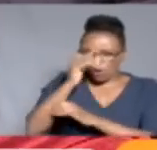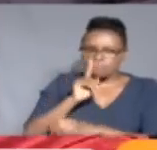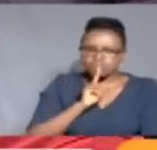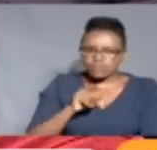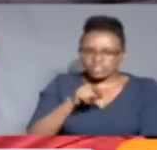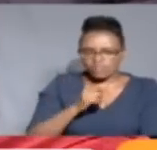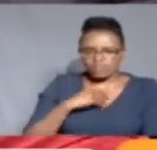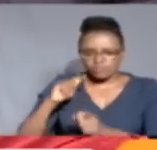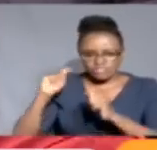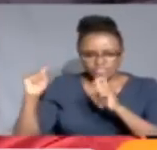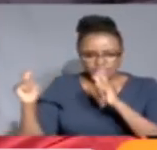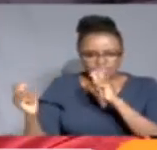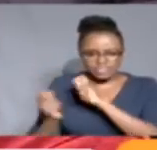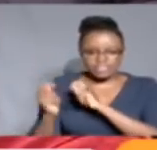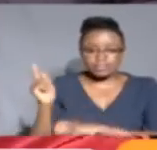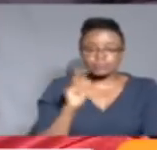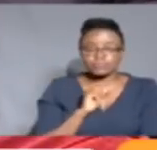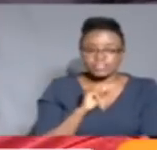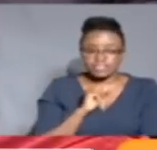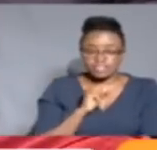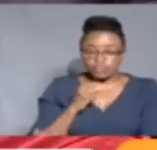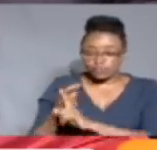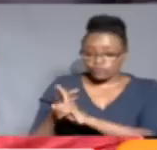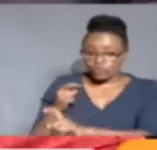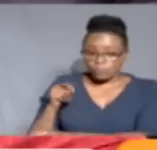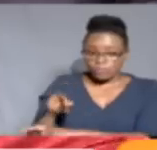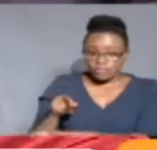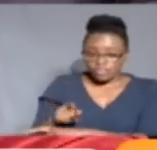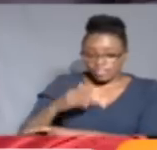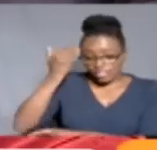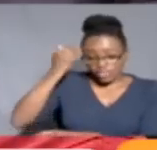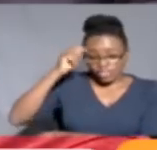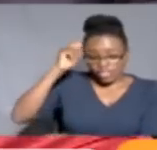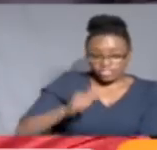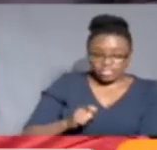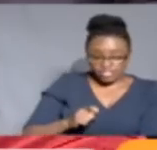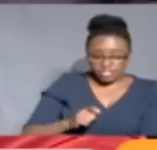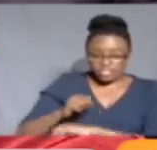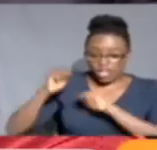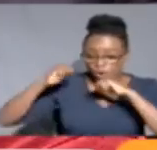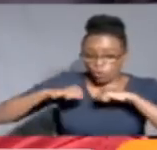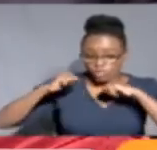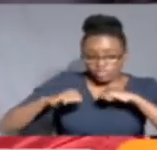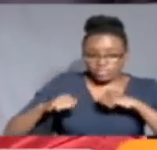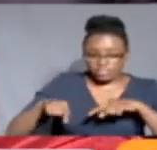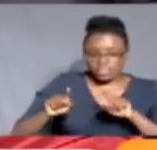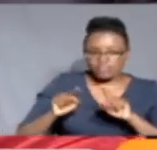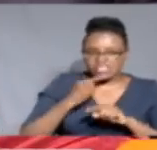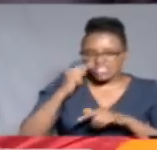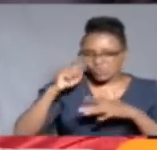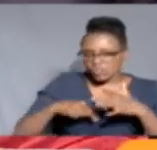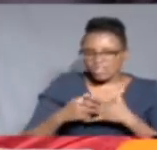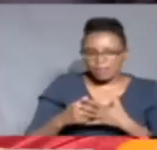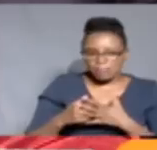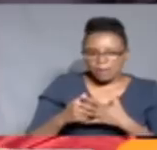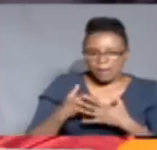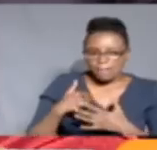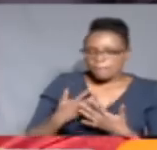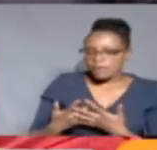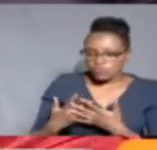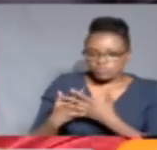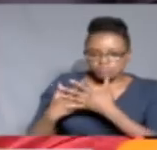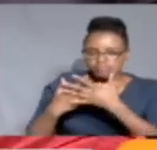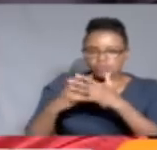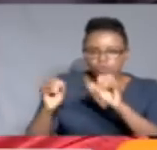that he has reformed. Yeah. And out of the judge's consent, she said that I won't be incarcerated